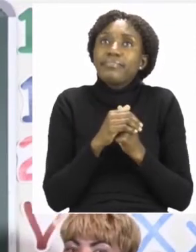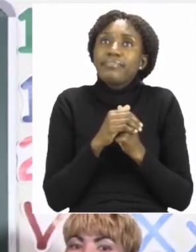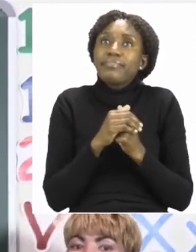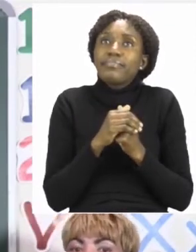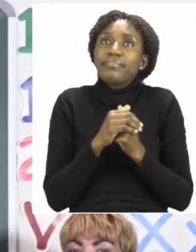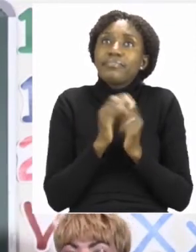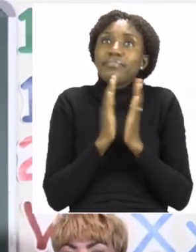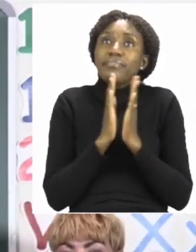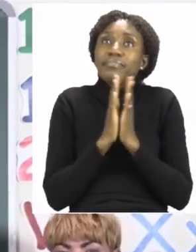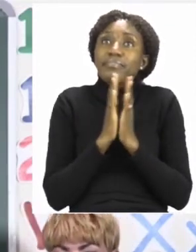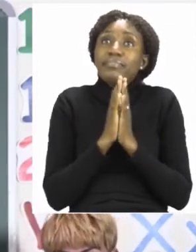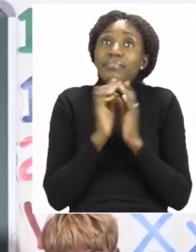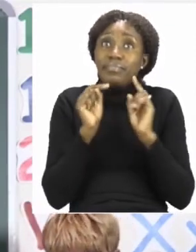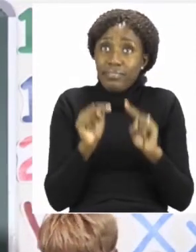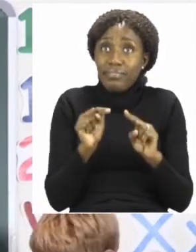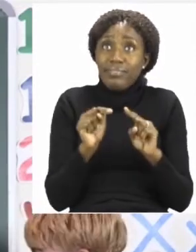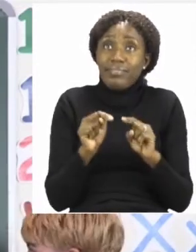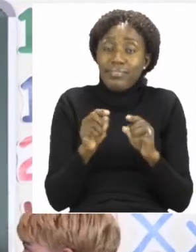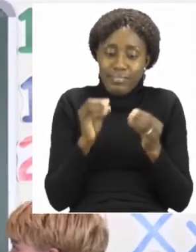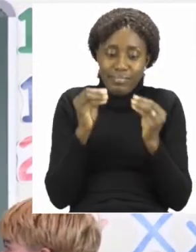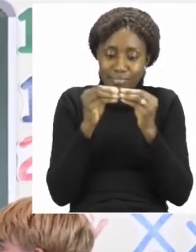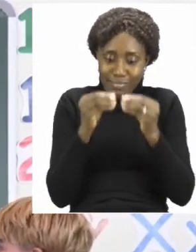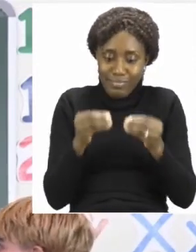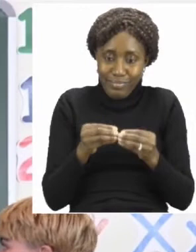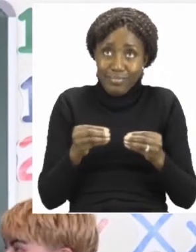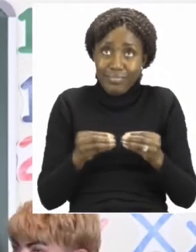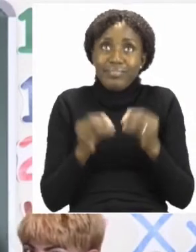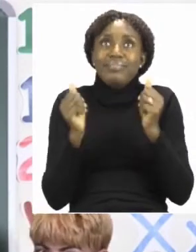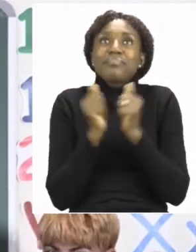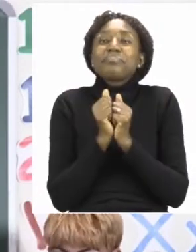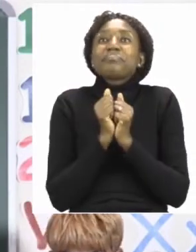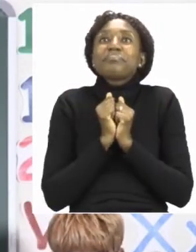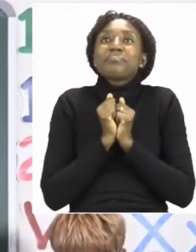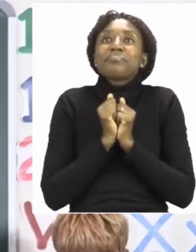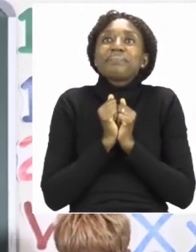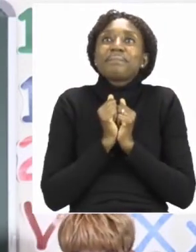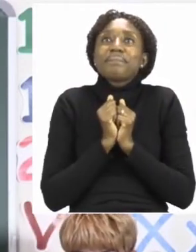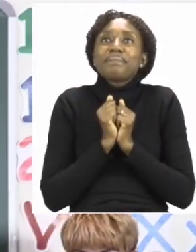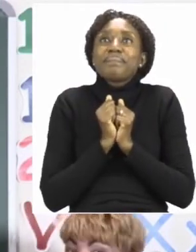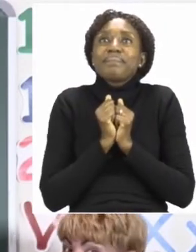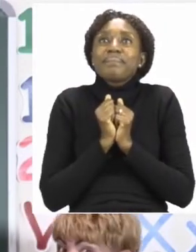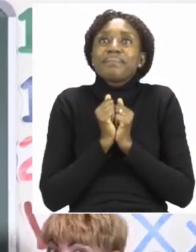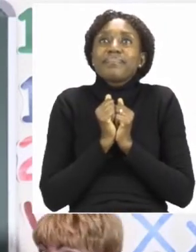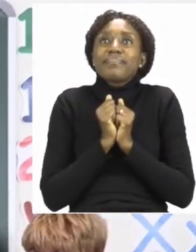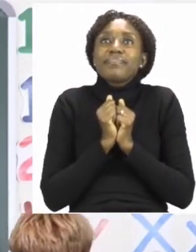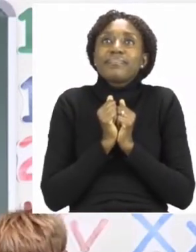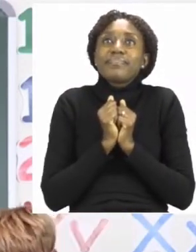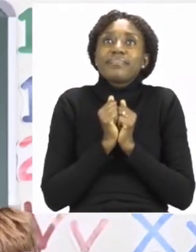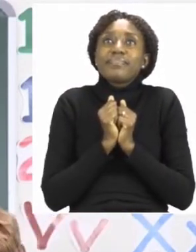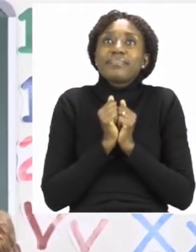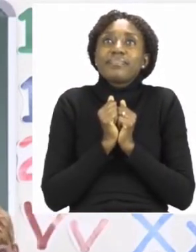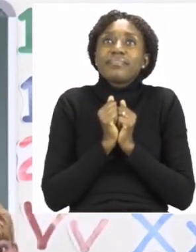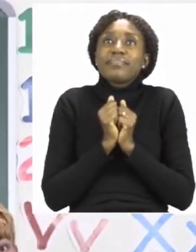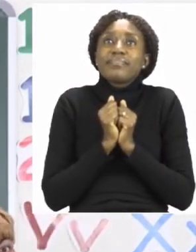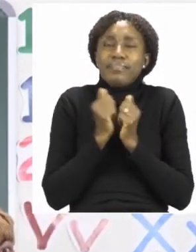find three more pieces that we can fit into this puzzle now i'm only going